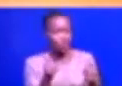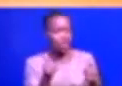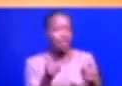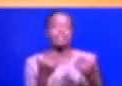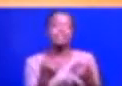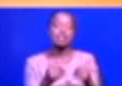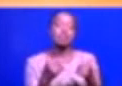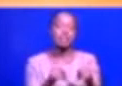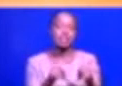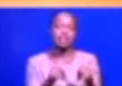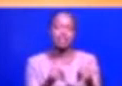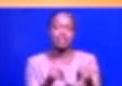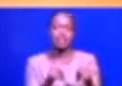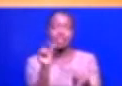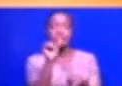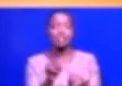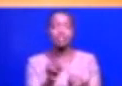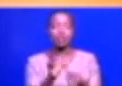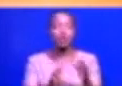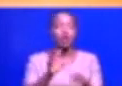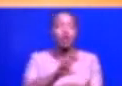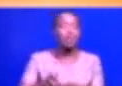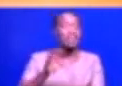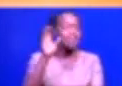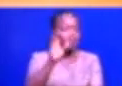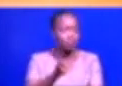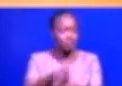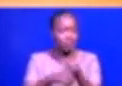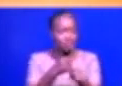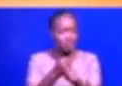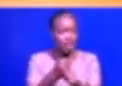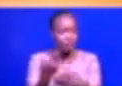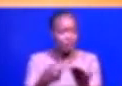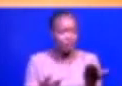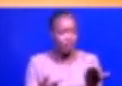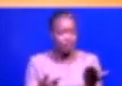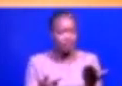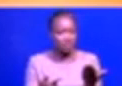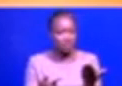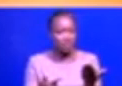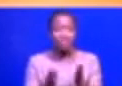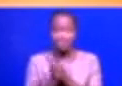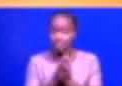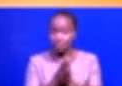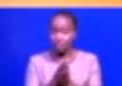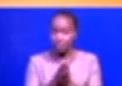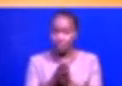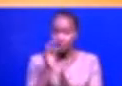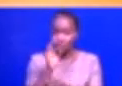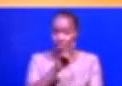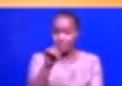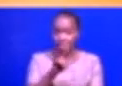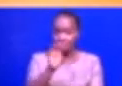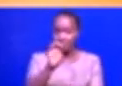played regional basketball this year. What's been the story of this ZTech